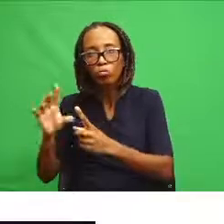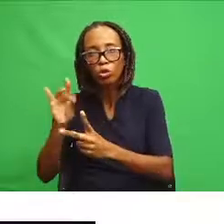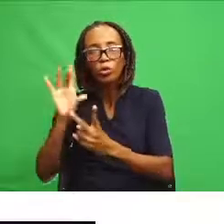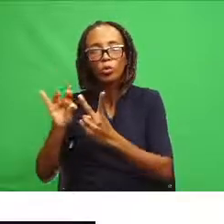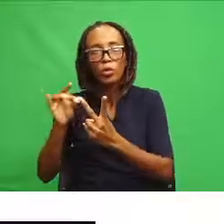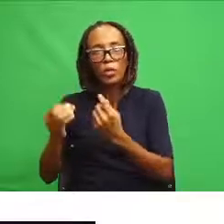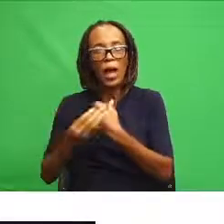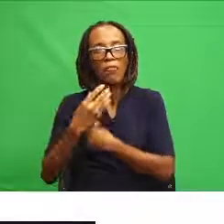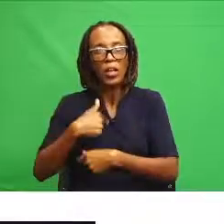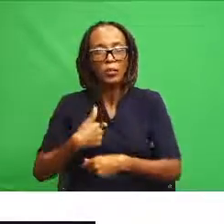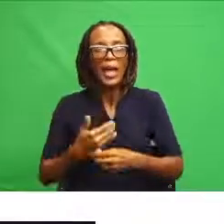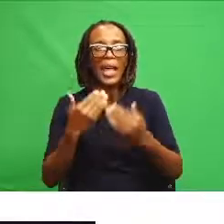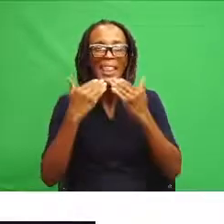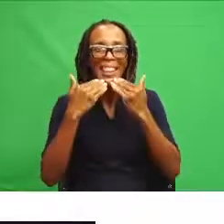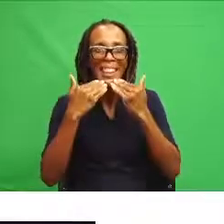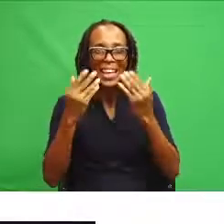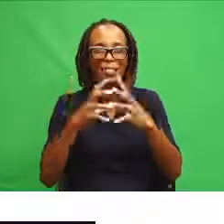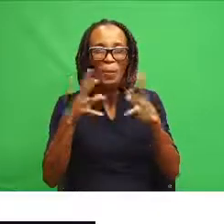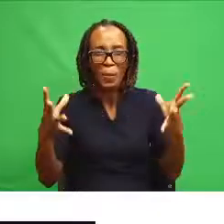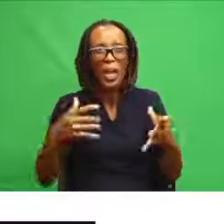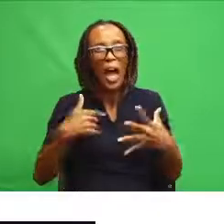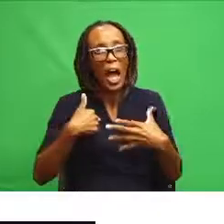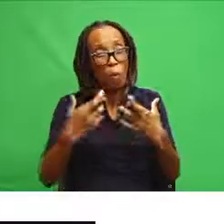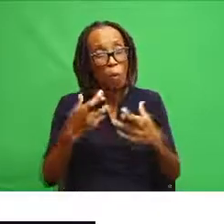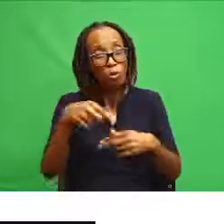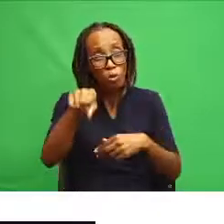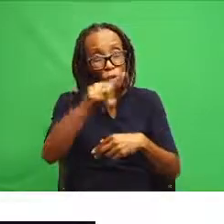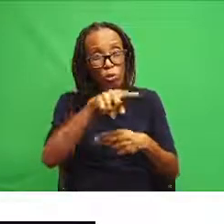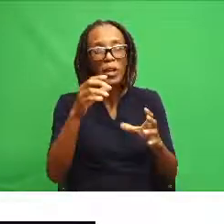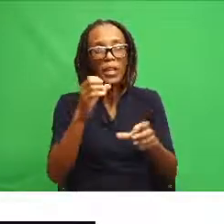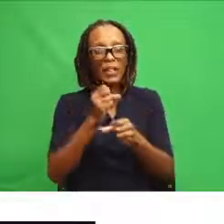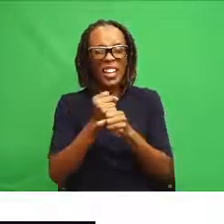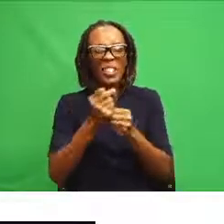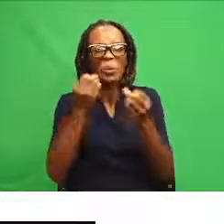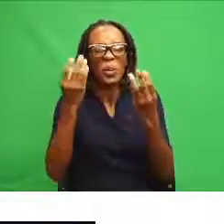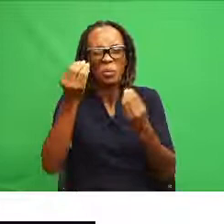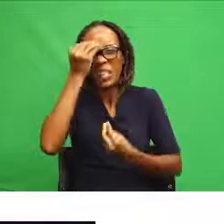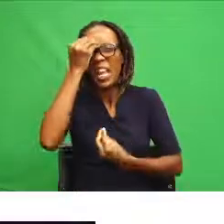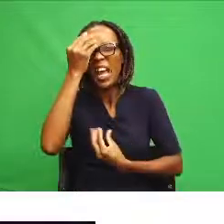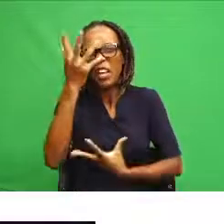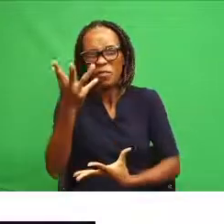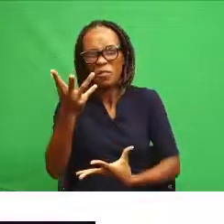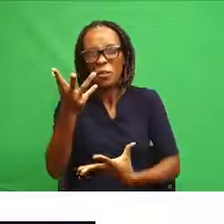much, and I trust that I have given you some useful information.